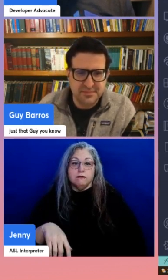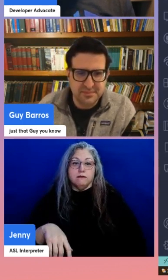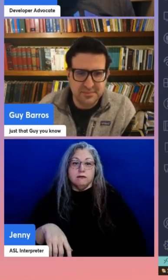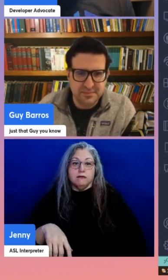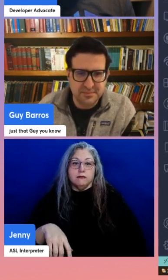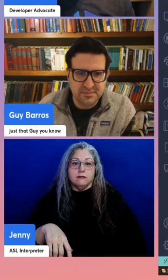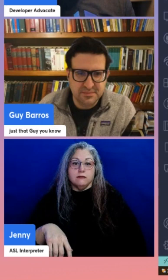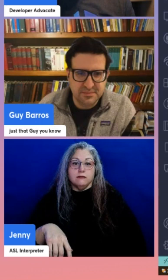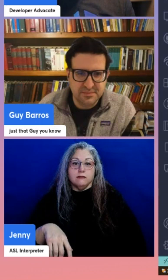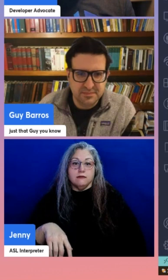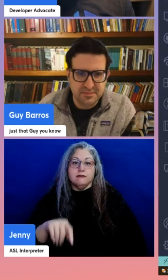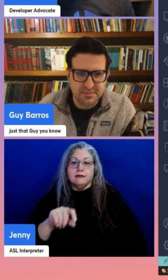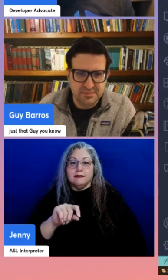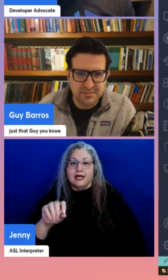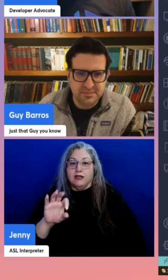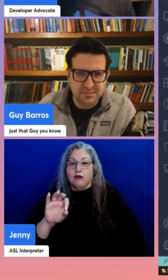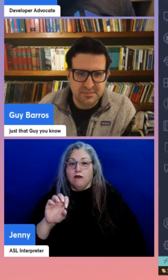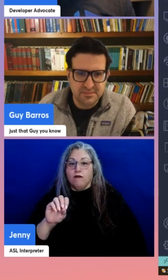dash format.